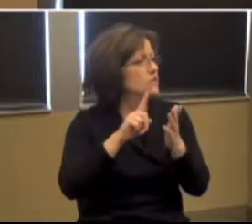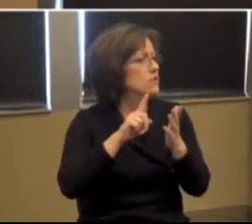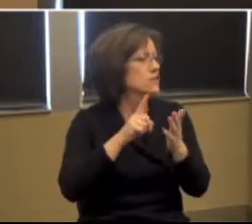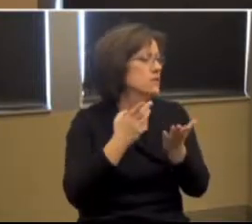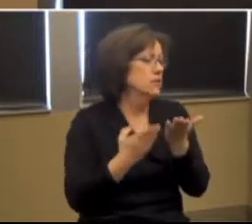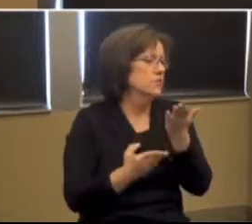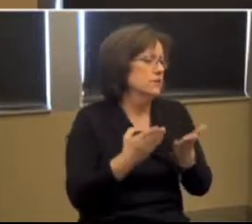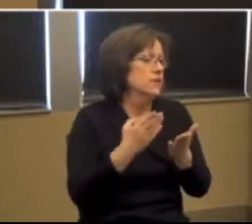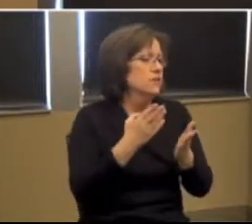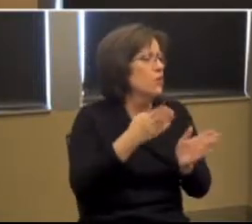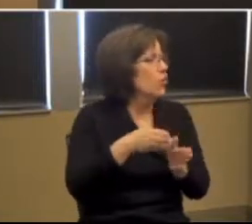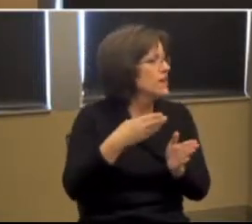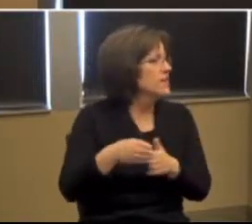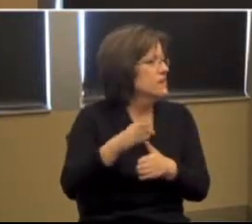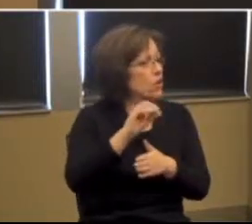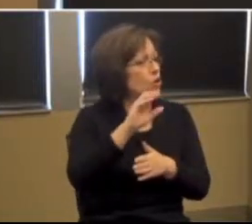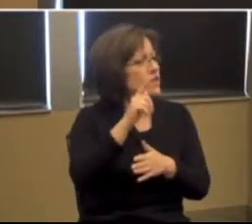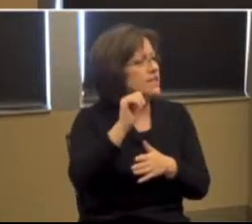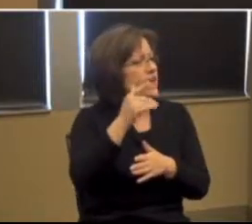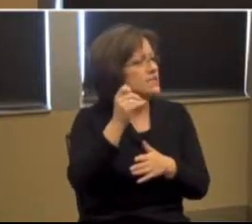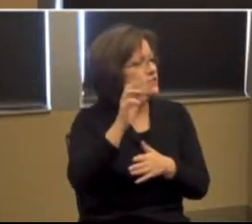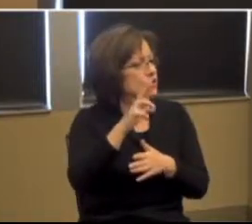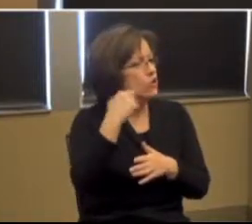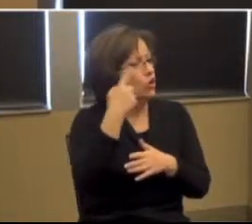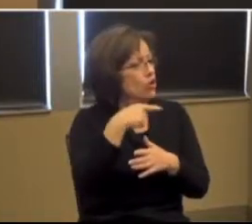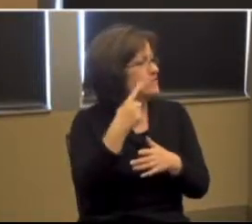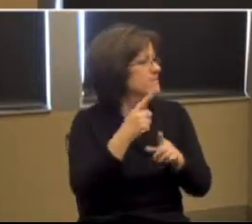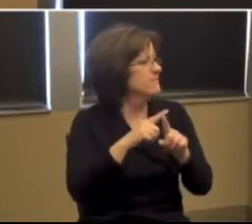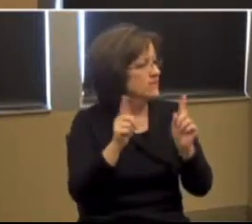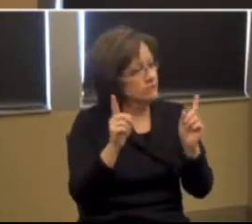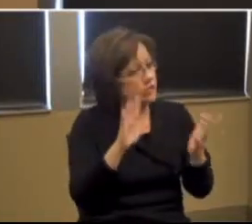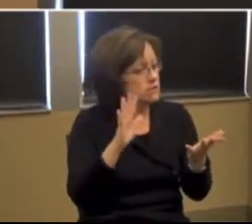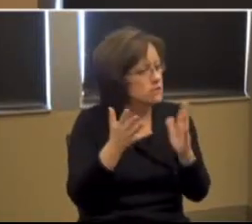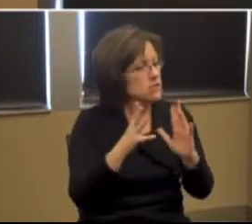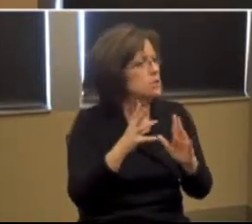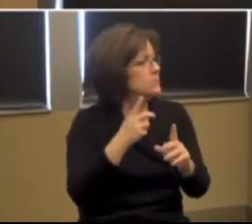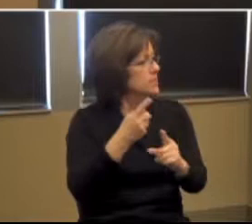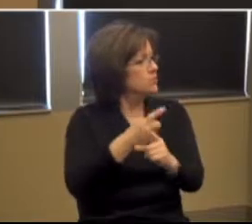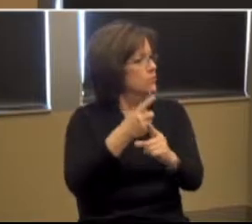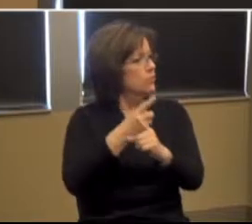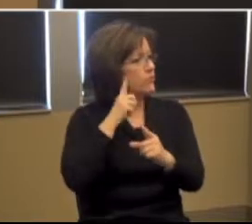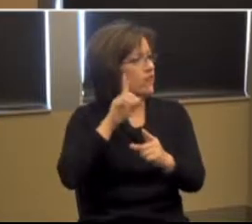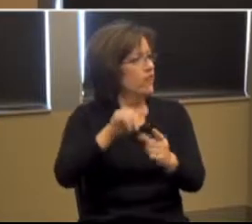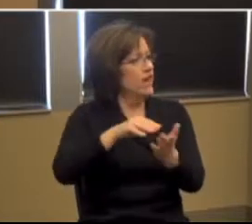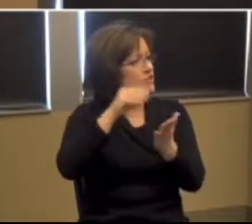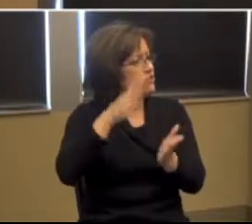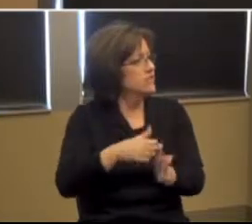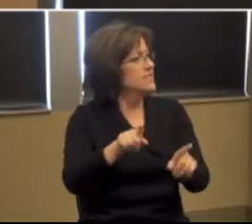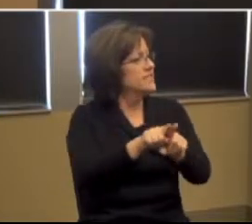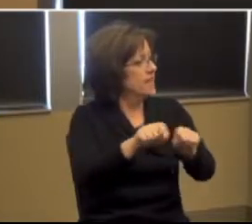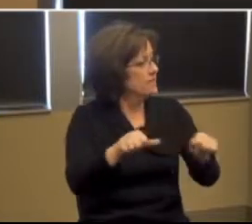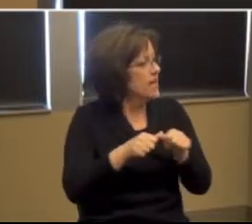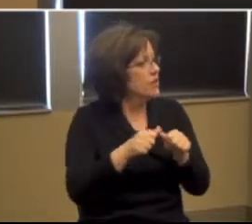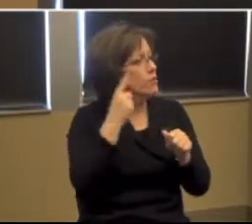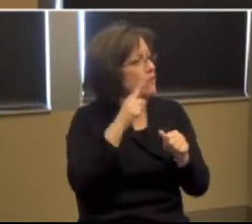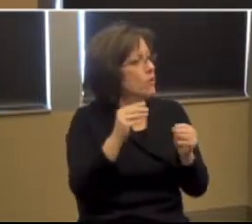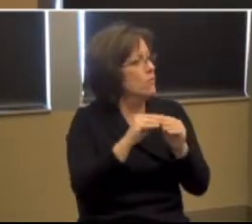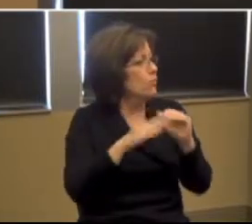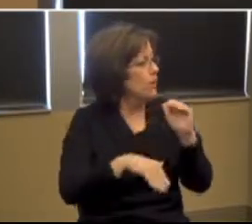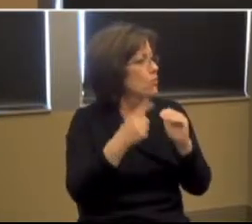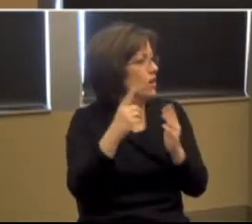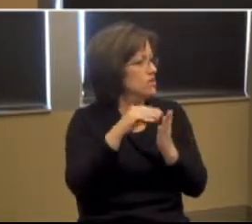may look like so that it's appropriate for that student. So you can use that same area for multiple students.